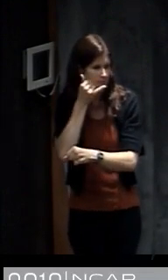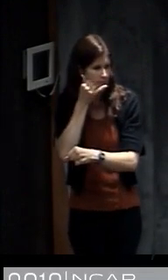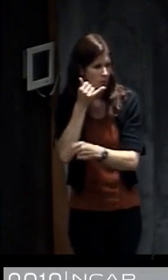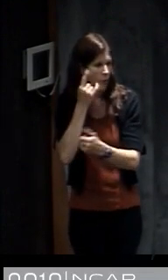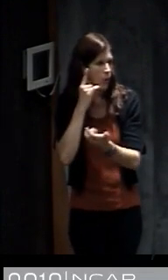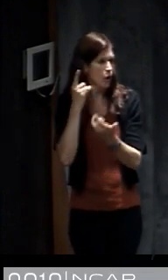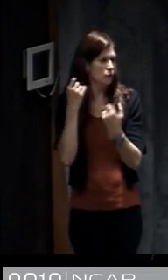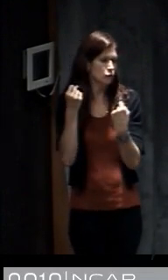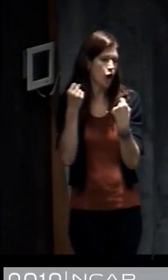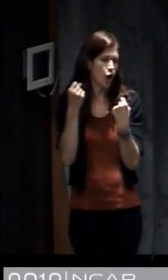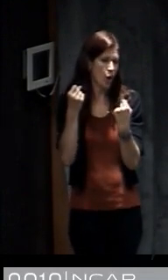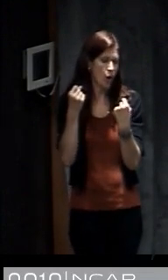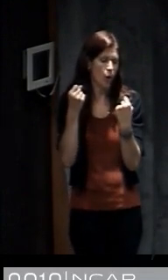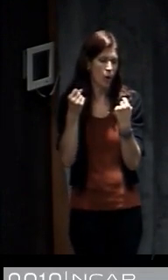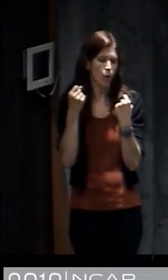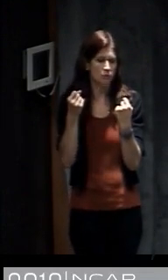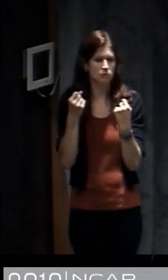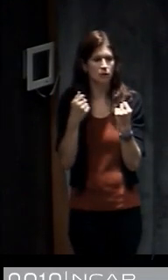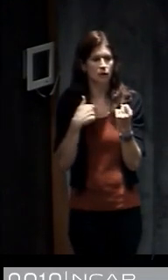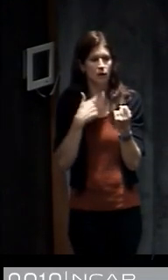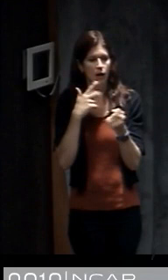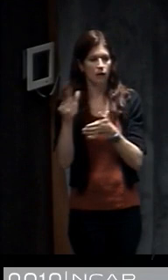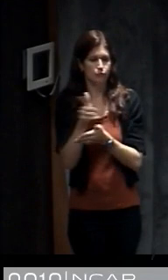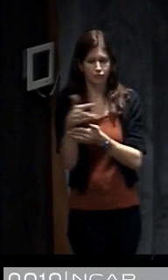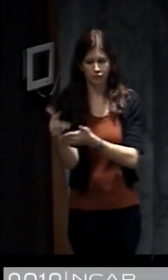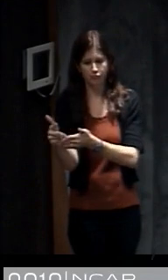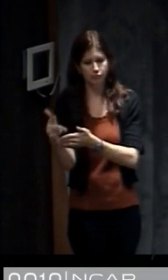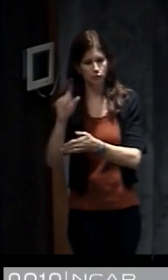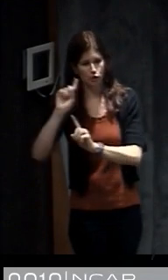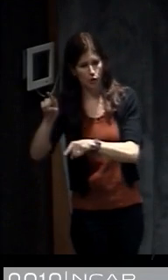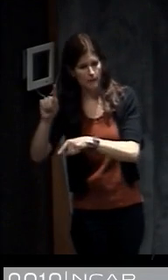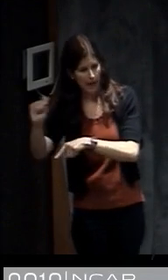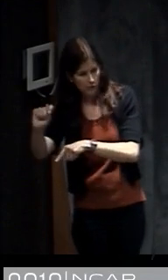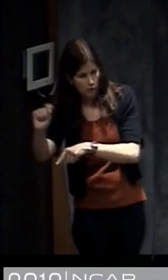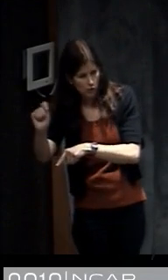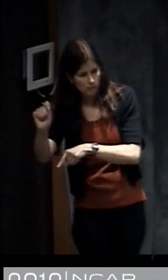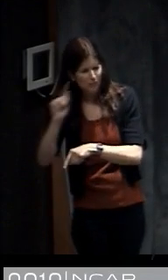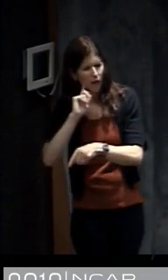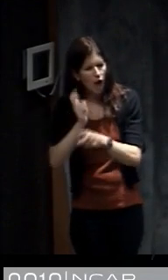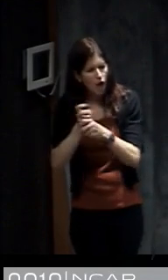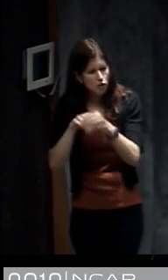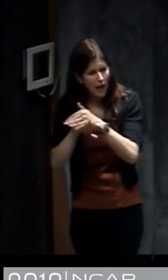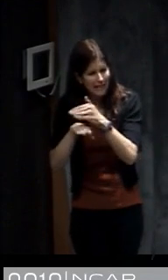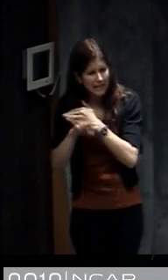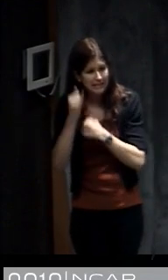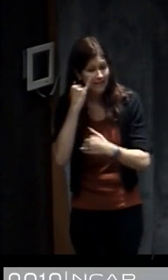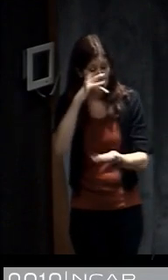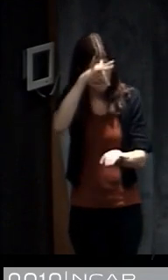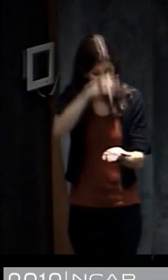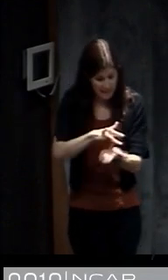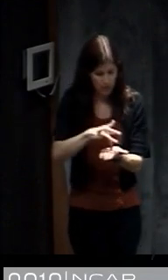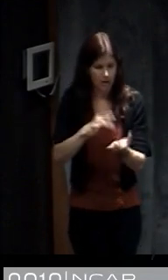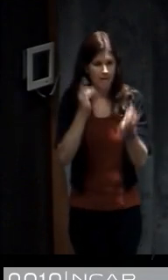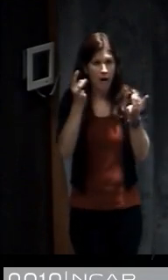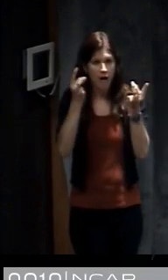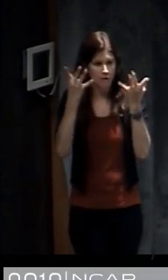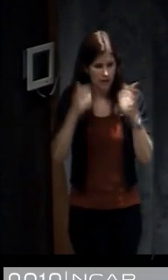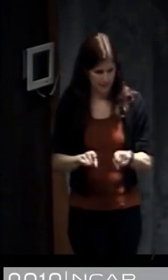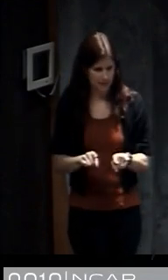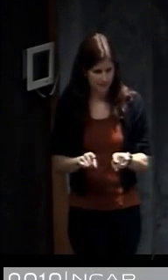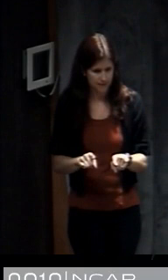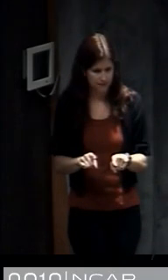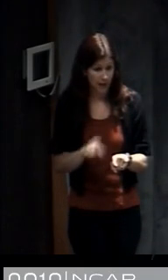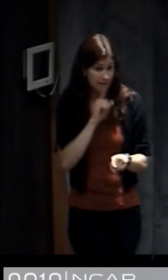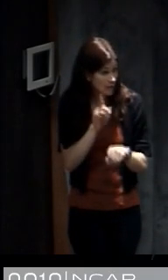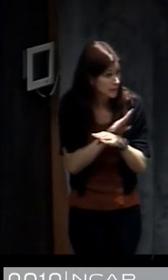roads where people are evacuating at a rest stop where they stop to go to the bathroom. But it's really hard to access people when they're in the middle of an event really thinking about what to do. And of course, they're